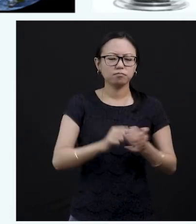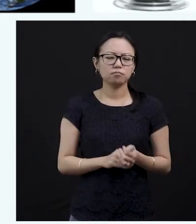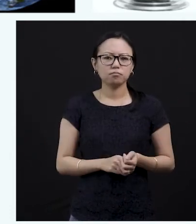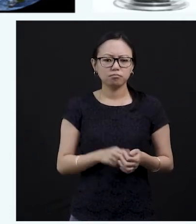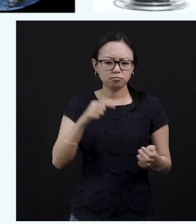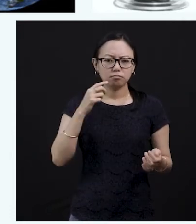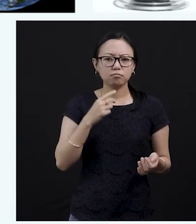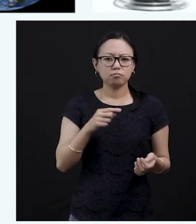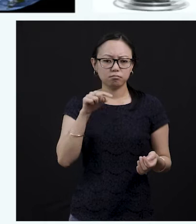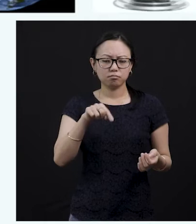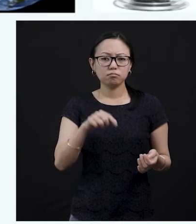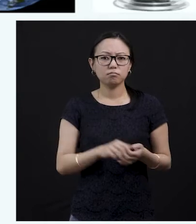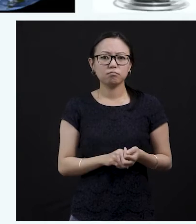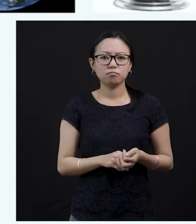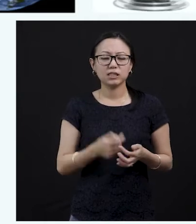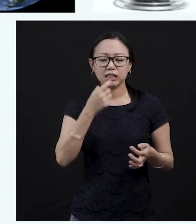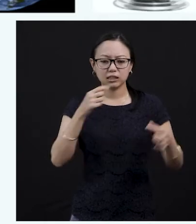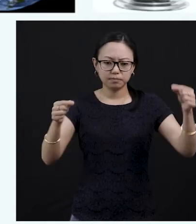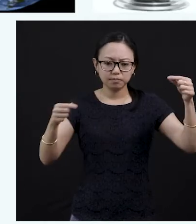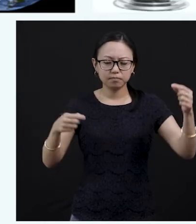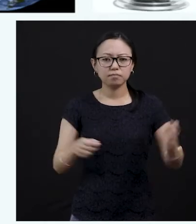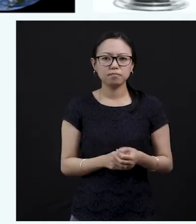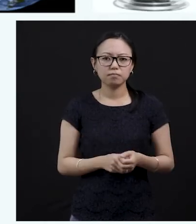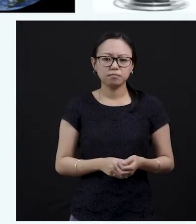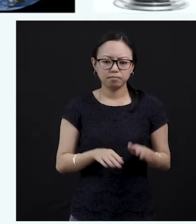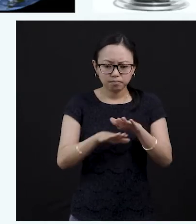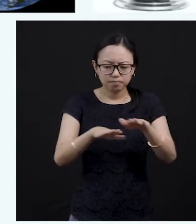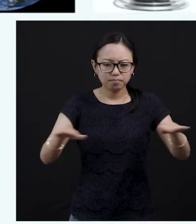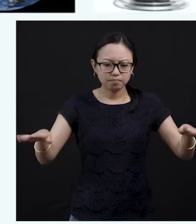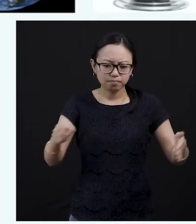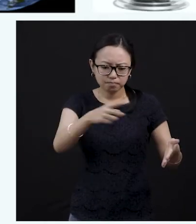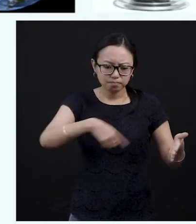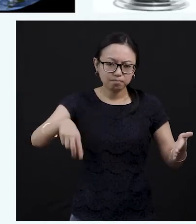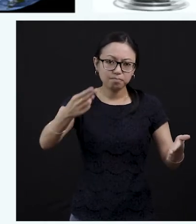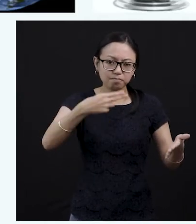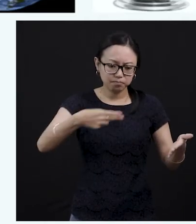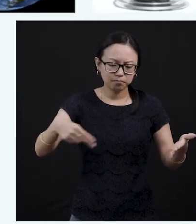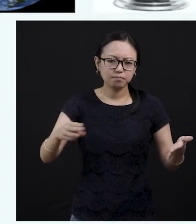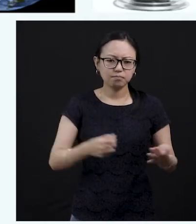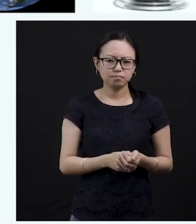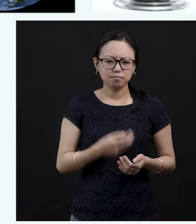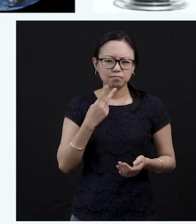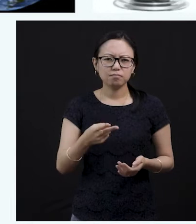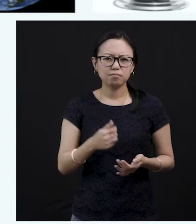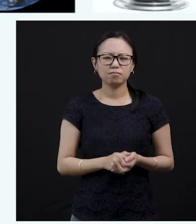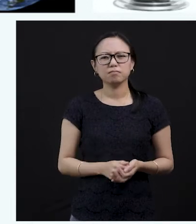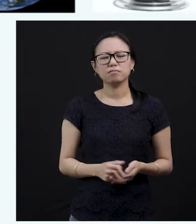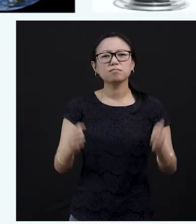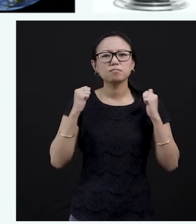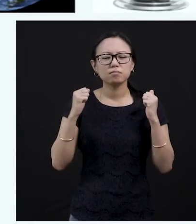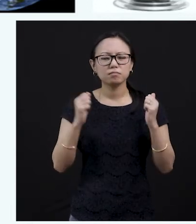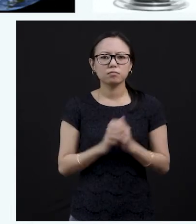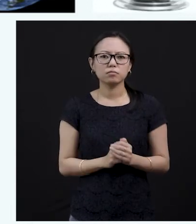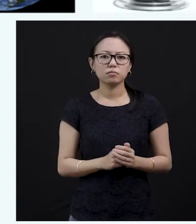explain when the earth is drawn on a paper because we can see only one side of it, right?